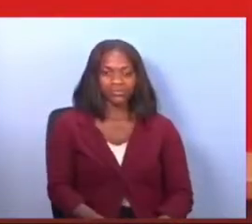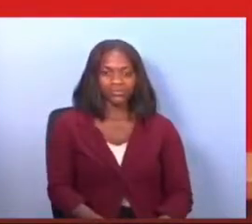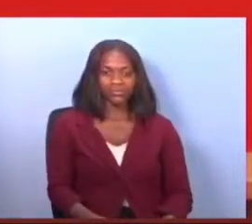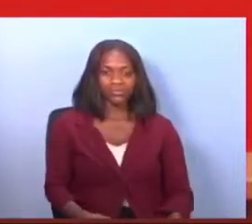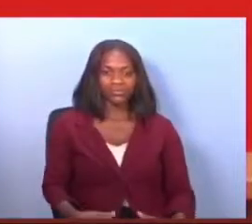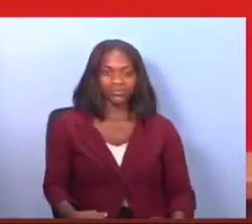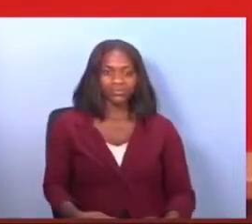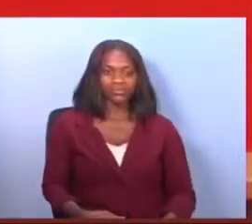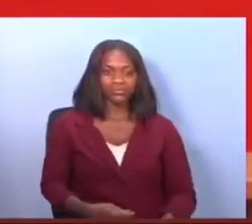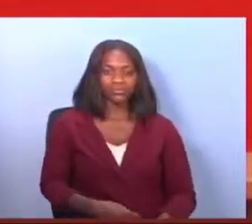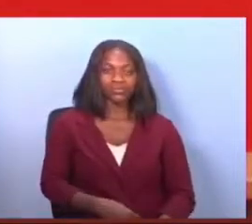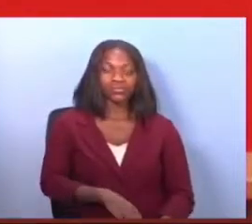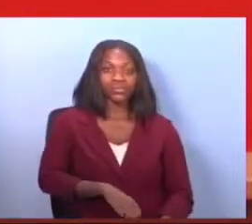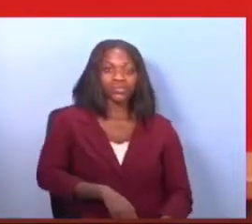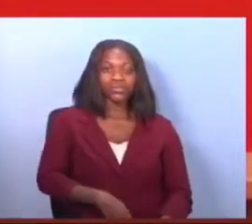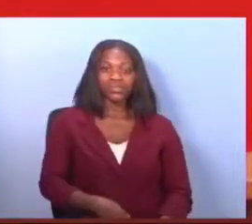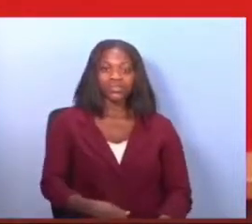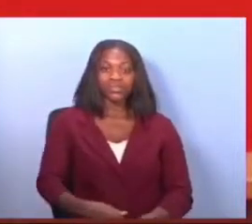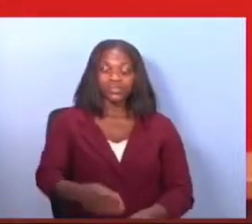Honourable member, you are on your feet.